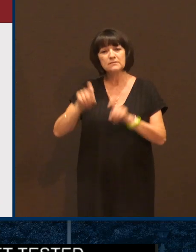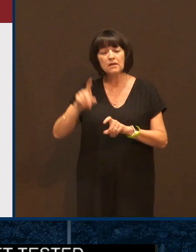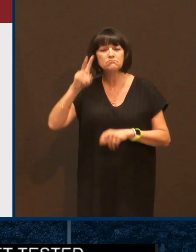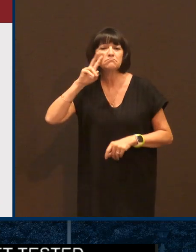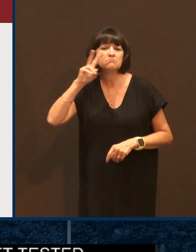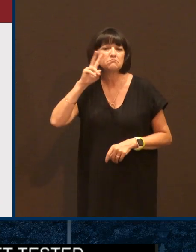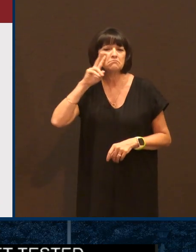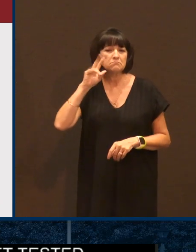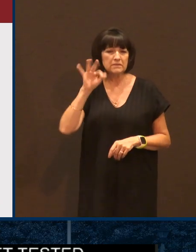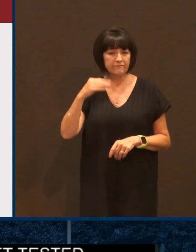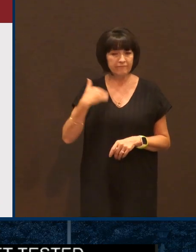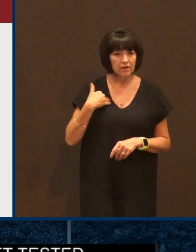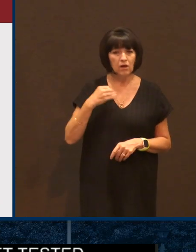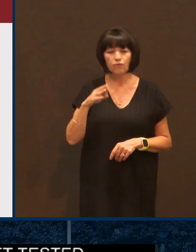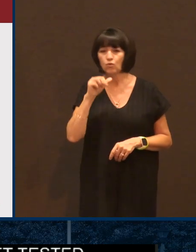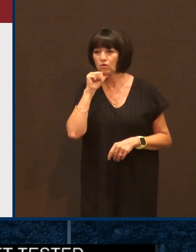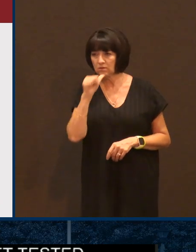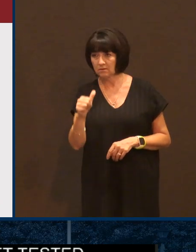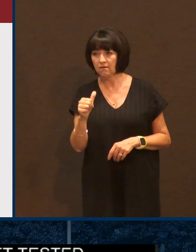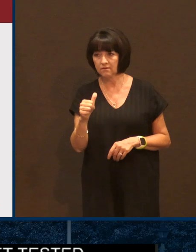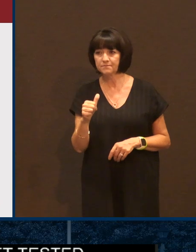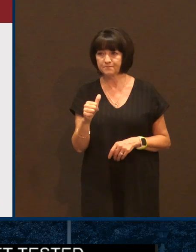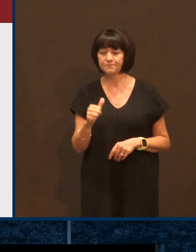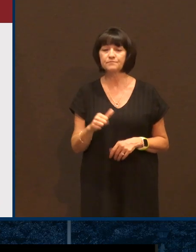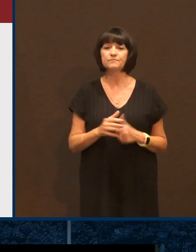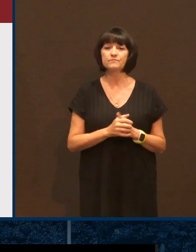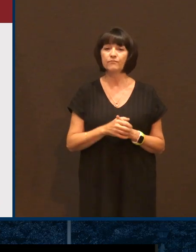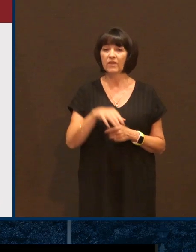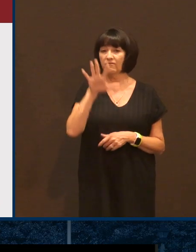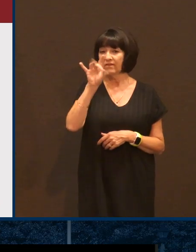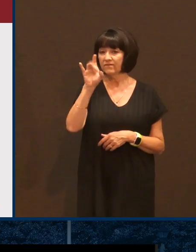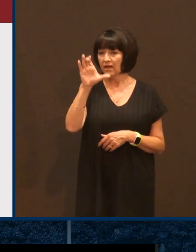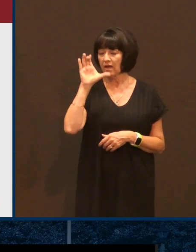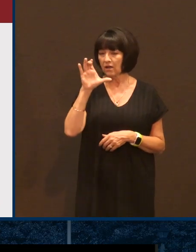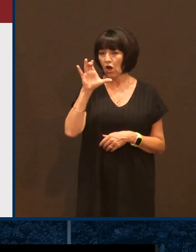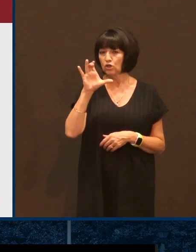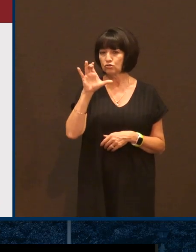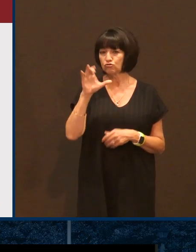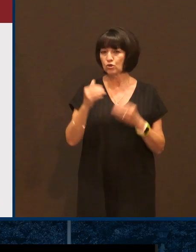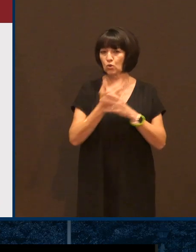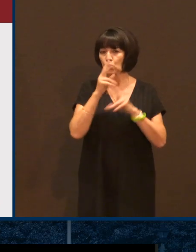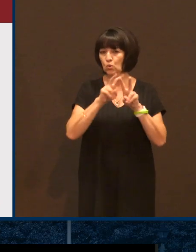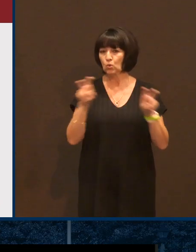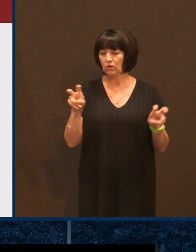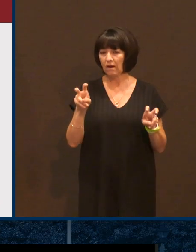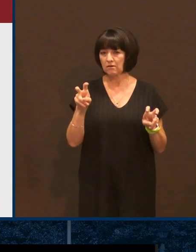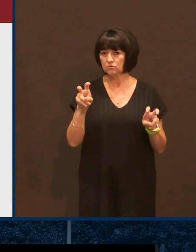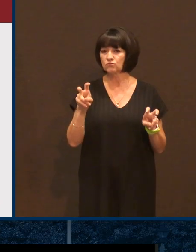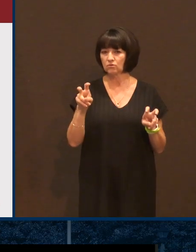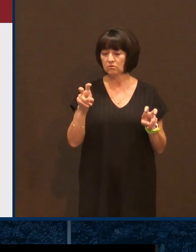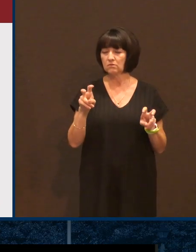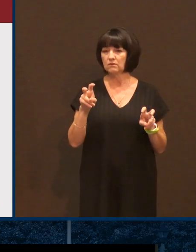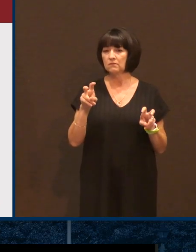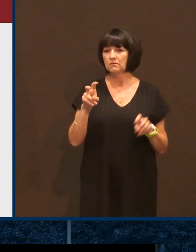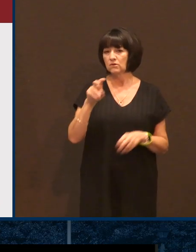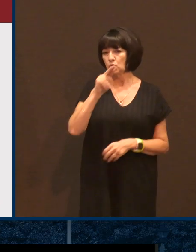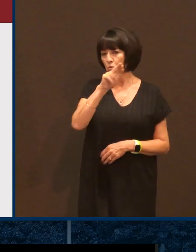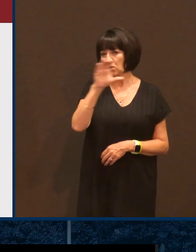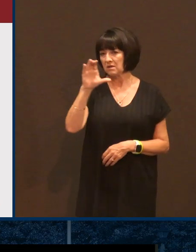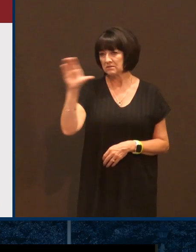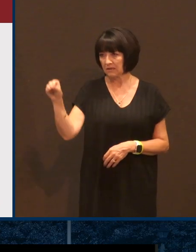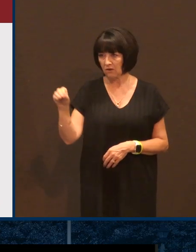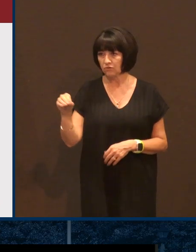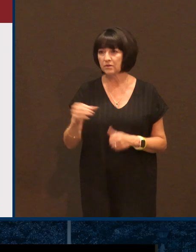5,800 positive cases in Newcastle County. Kent County is increasing a little bit. We haven't seen much of this,